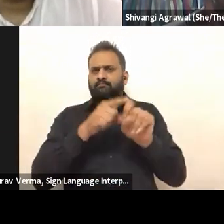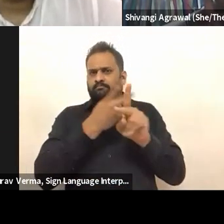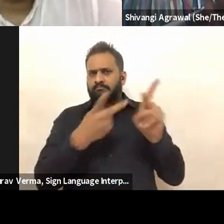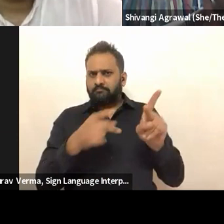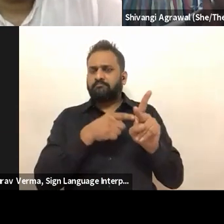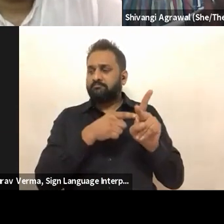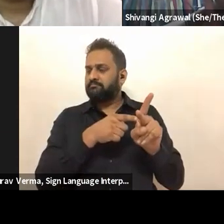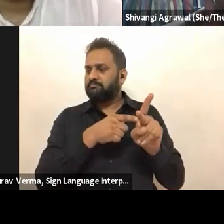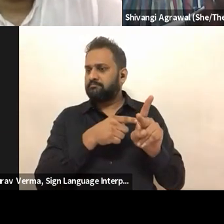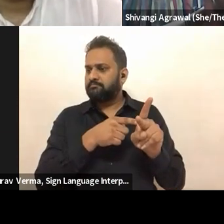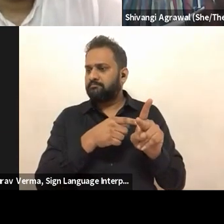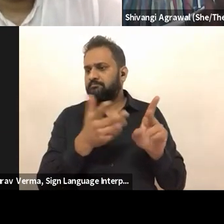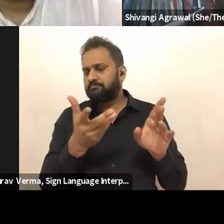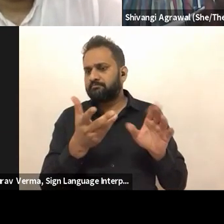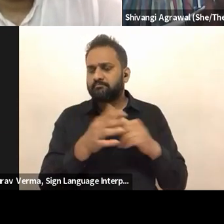like